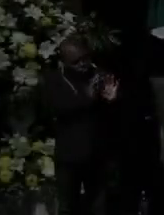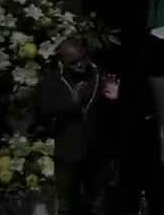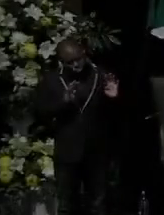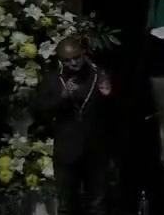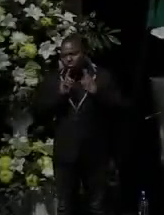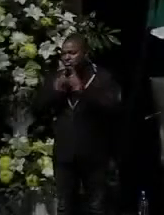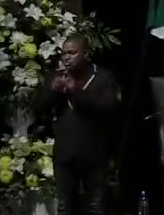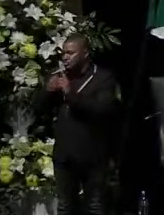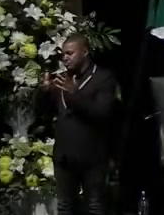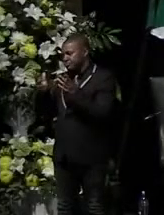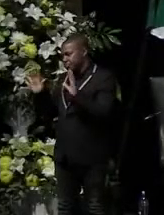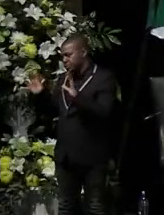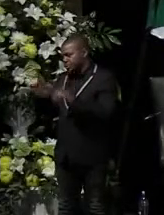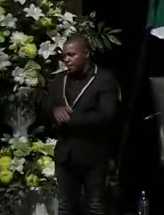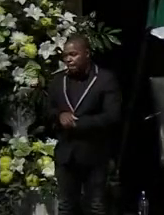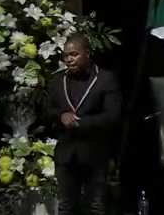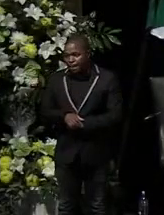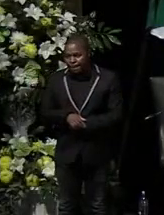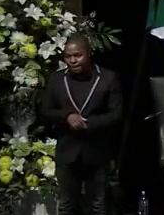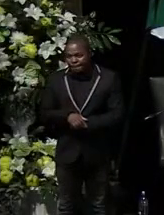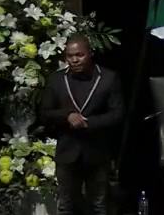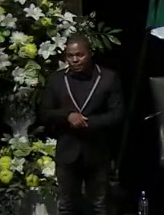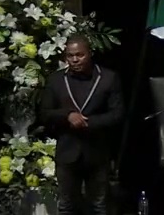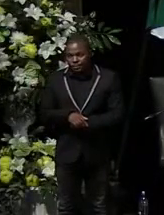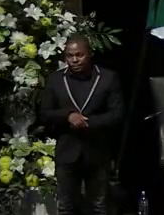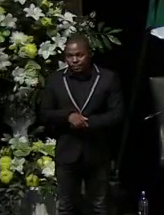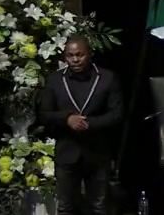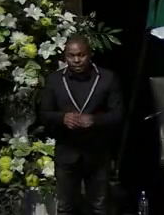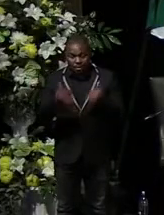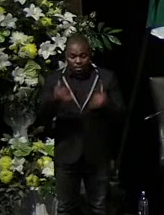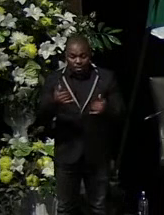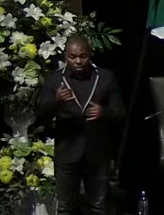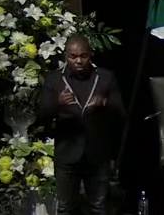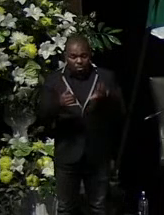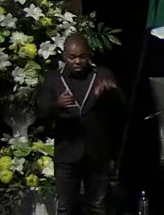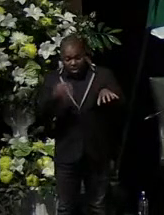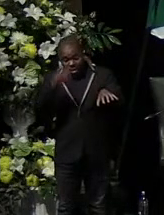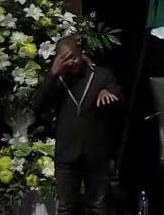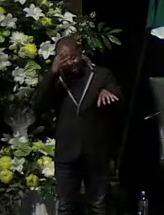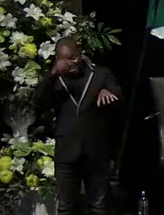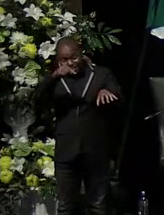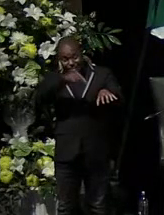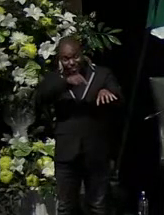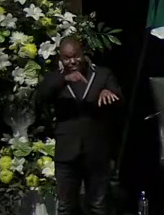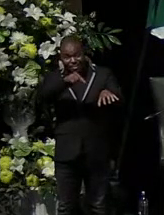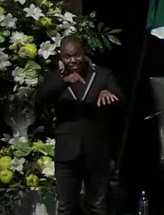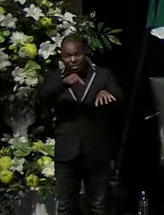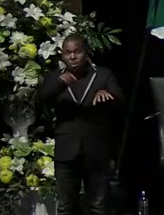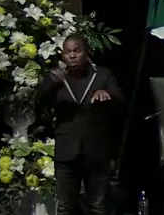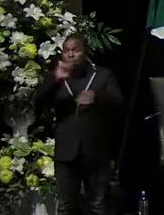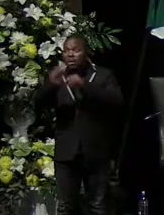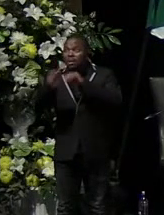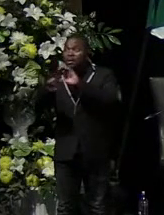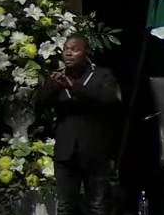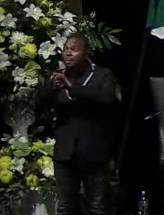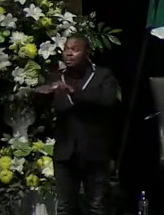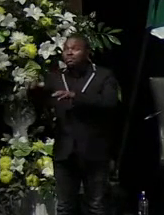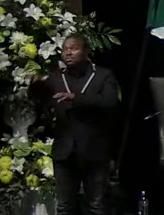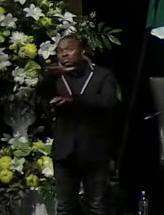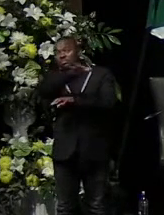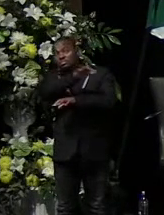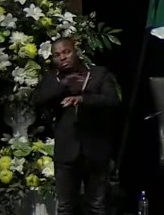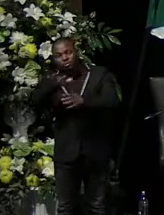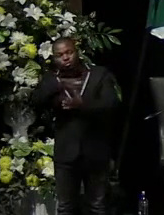that the state is at the center of what is happening and the